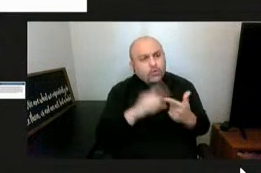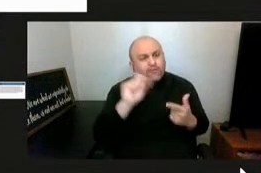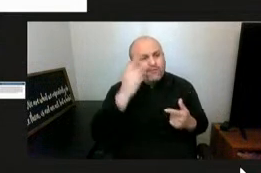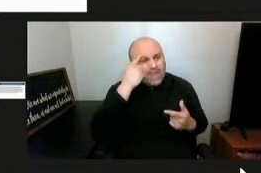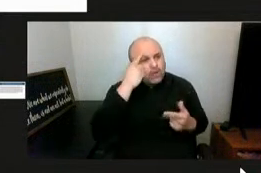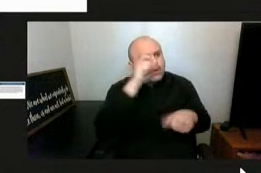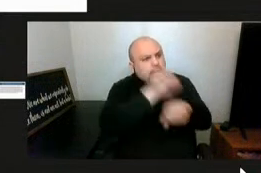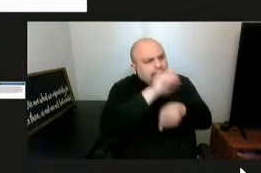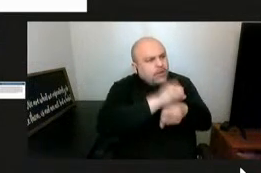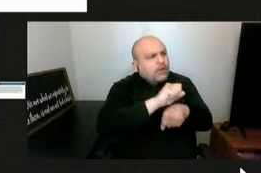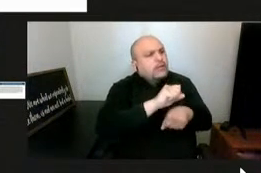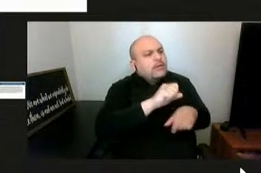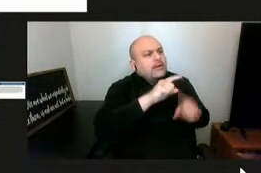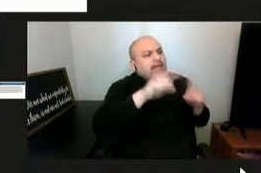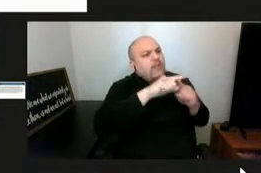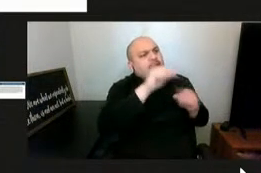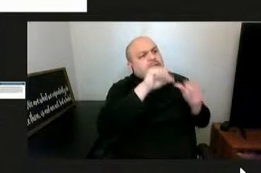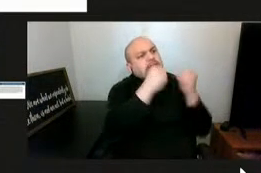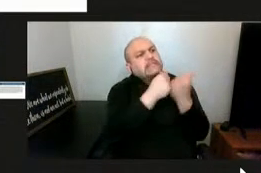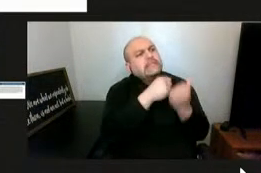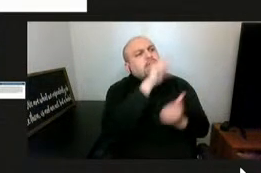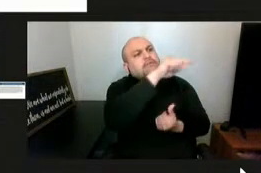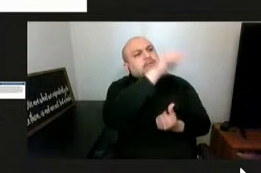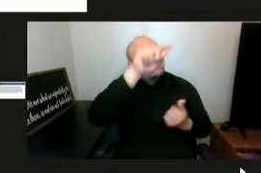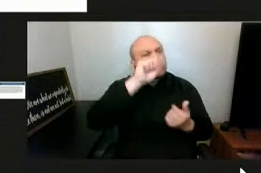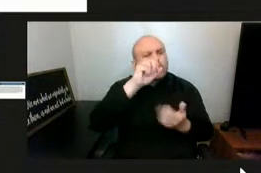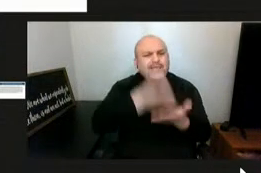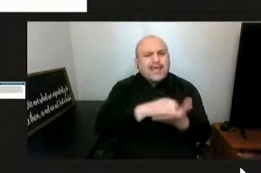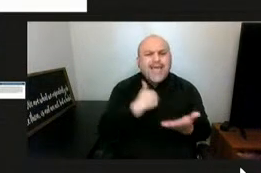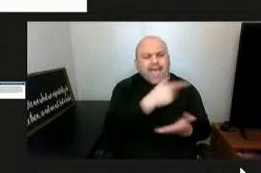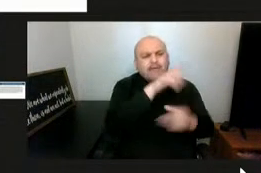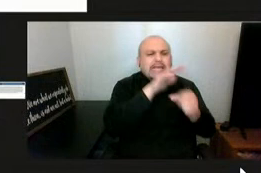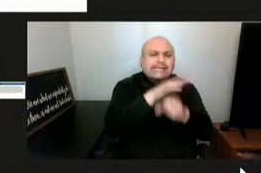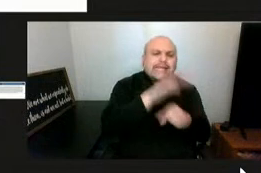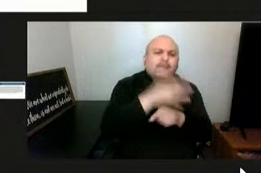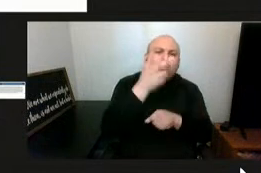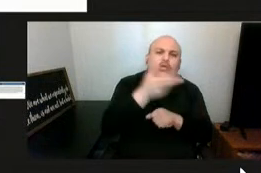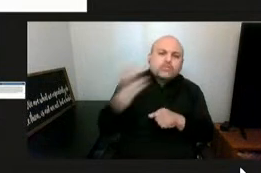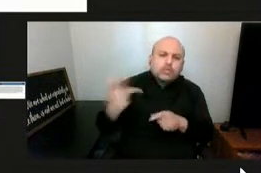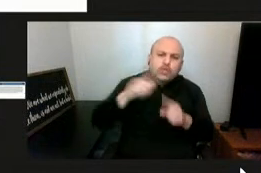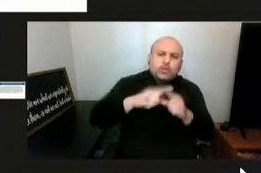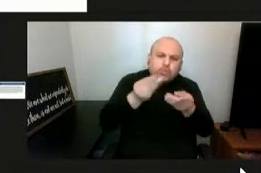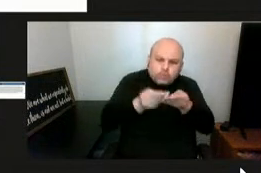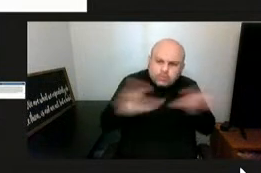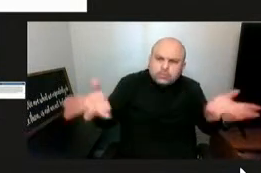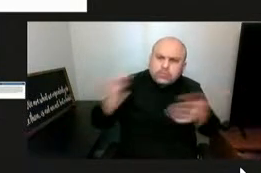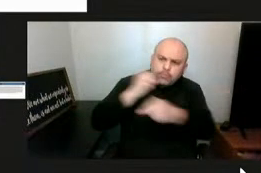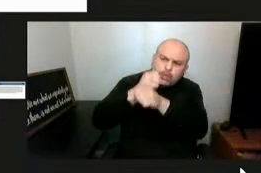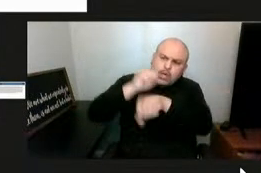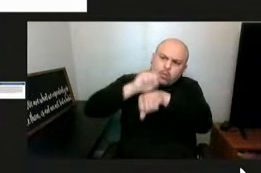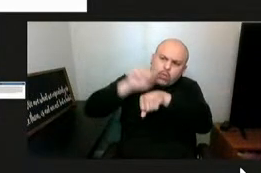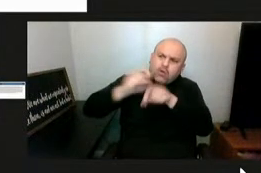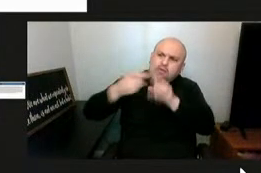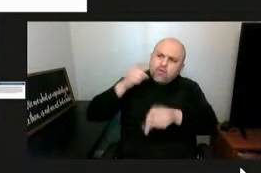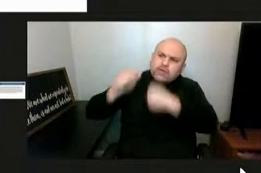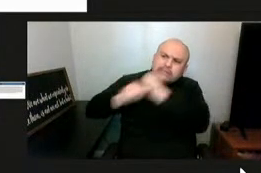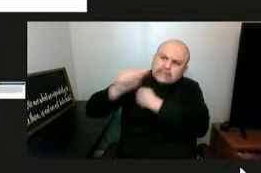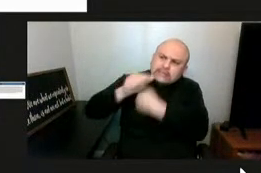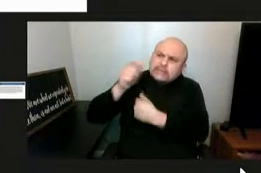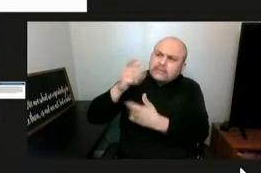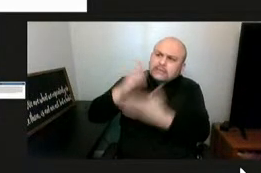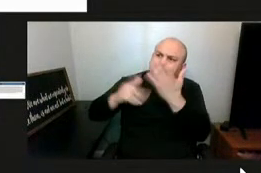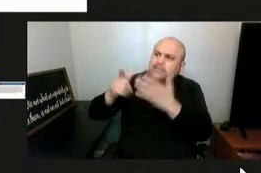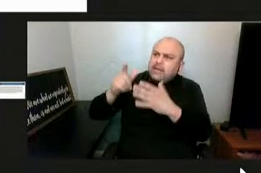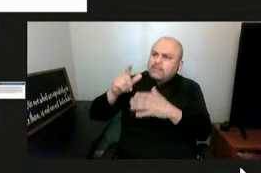employment agencies so that they have sufficient resources to protect workers from hazardous and substandard working